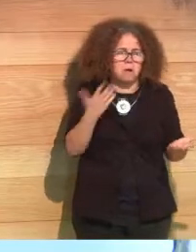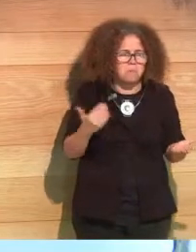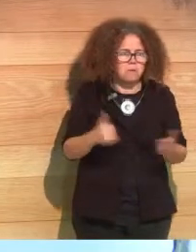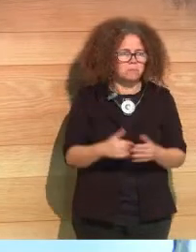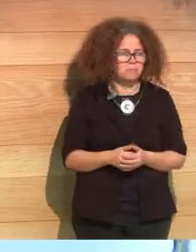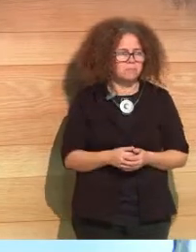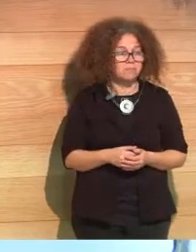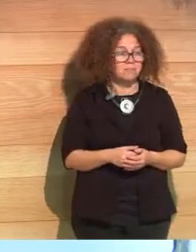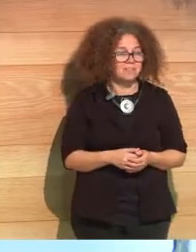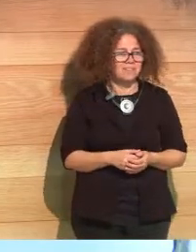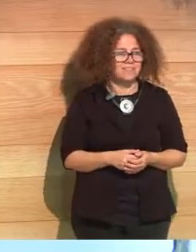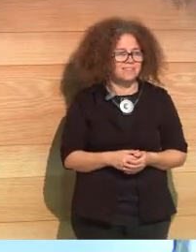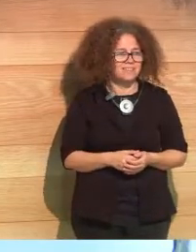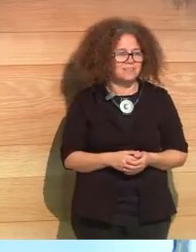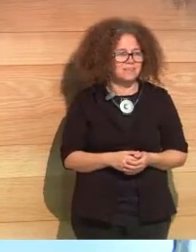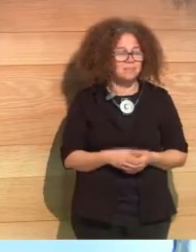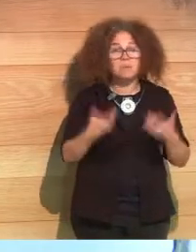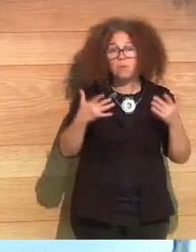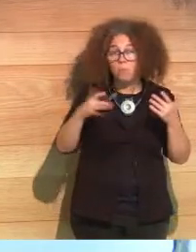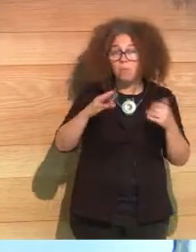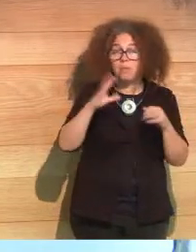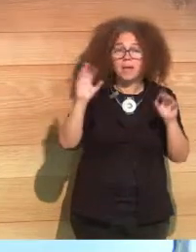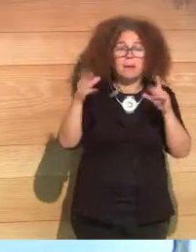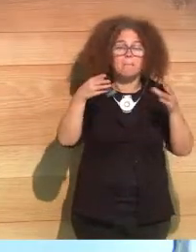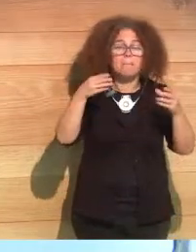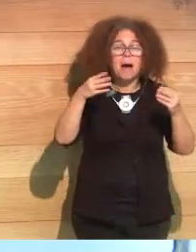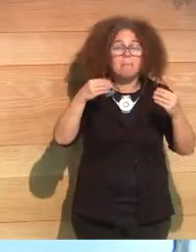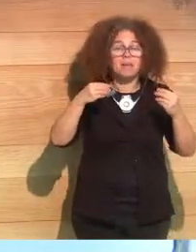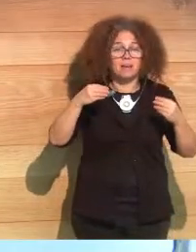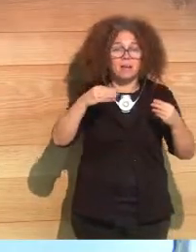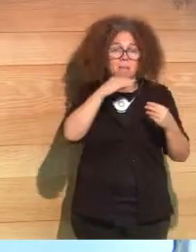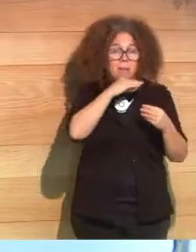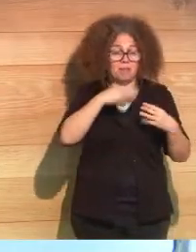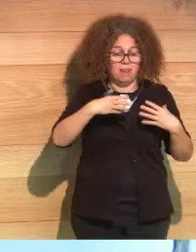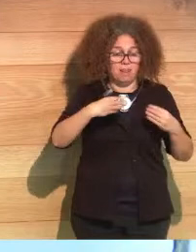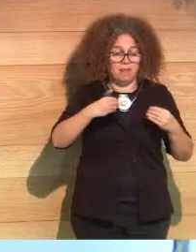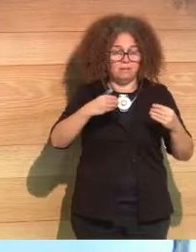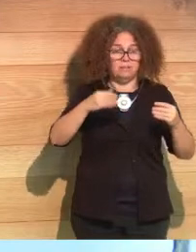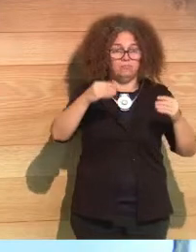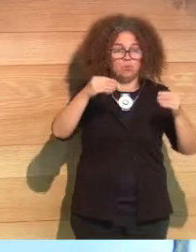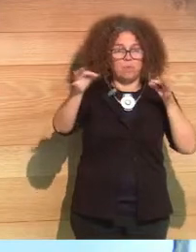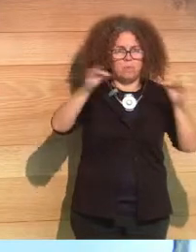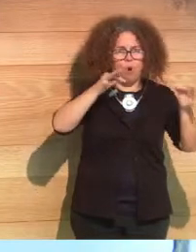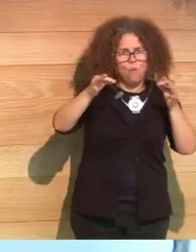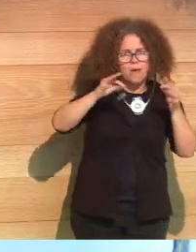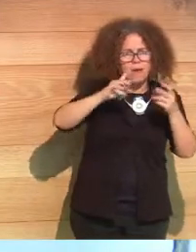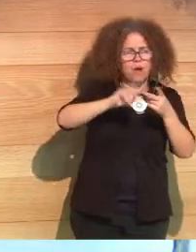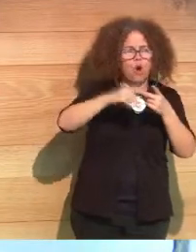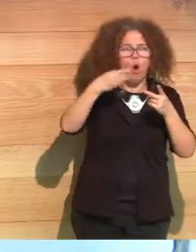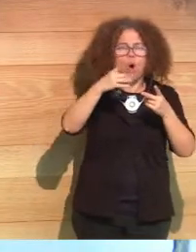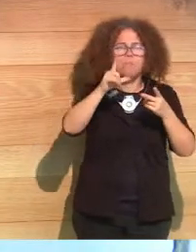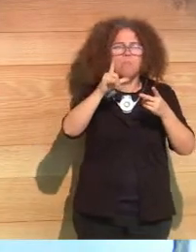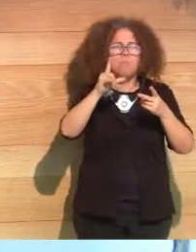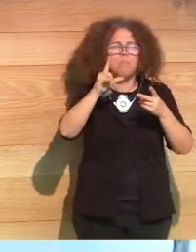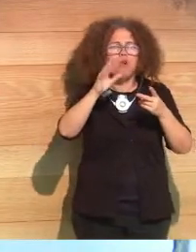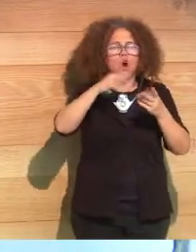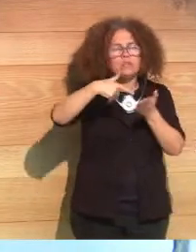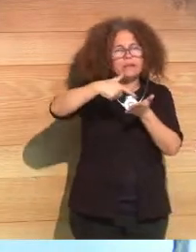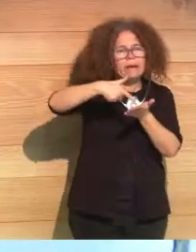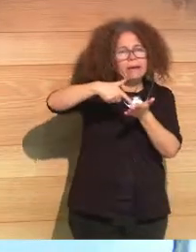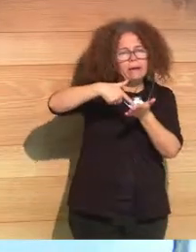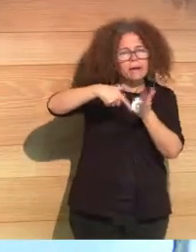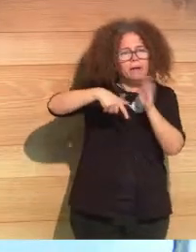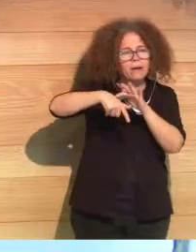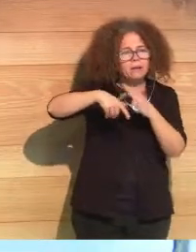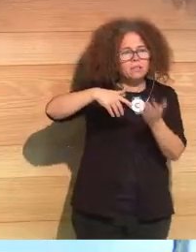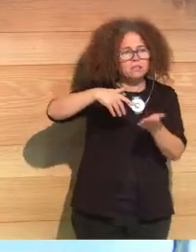happen, but the paper could move, the pen could have an ink problem, the plotter could also have a weird glitch that should